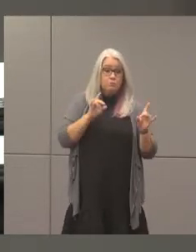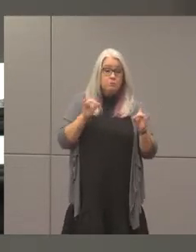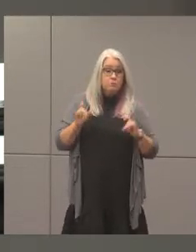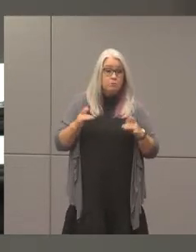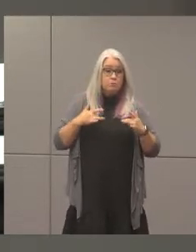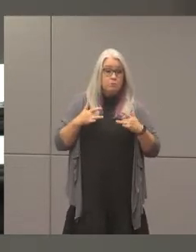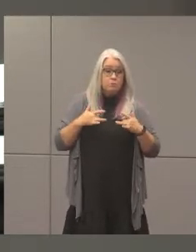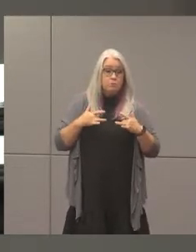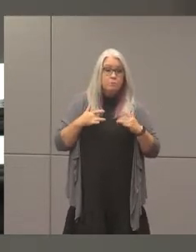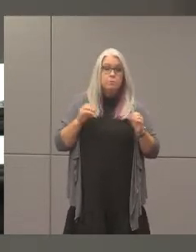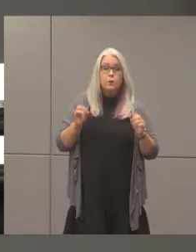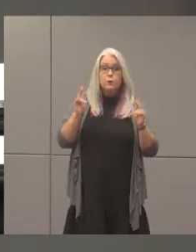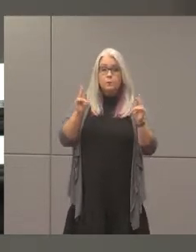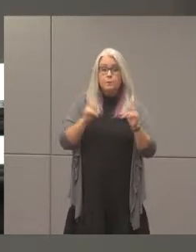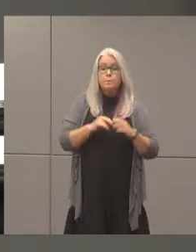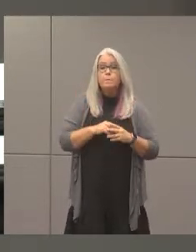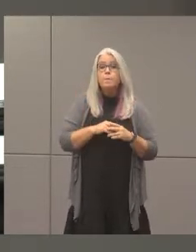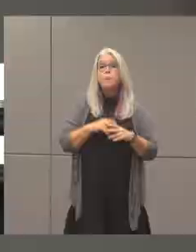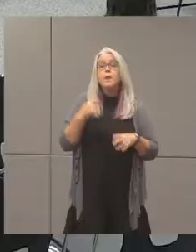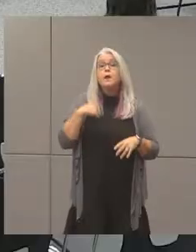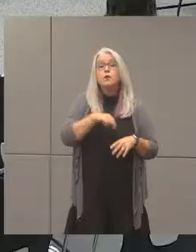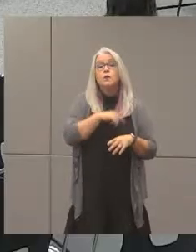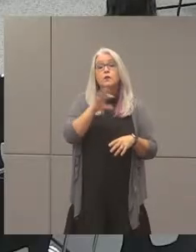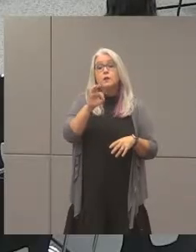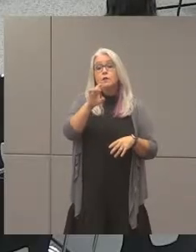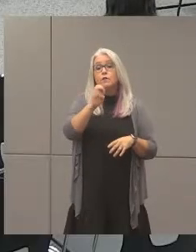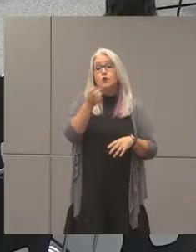Okay. Trustee Freeman. Aye.